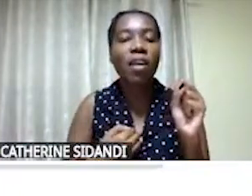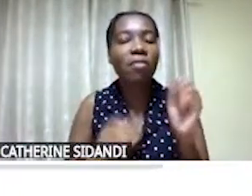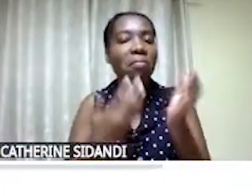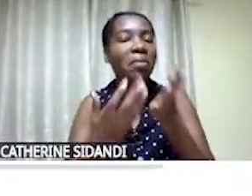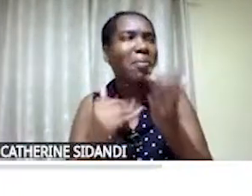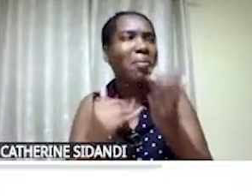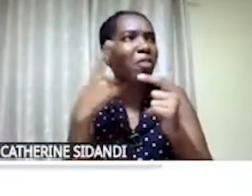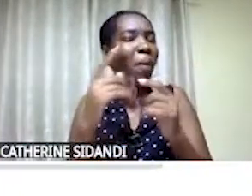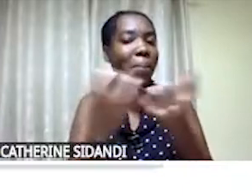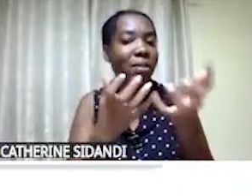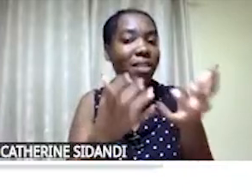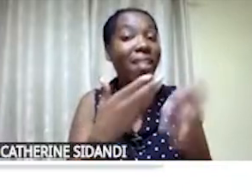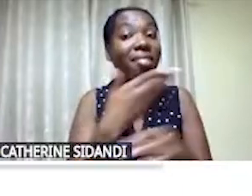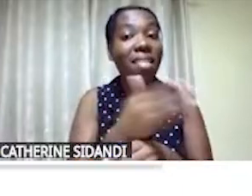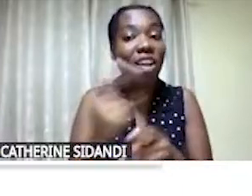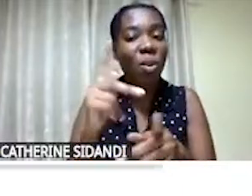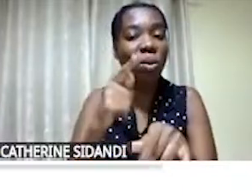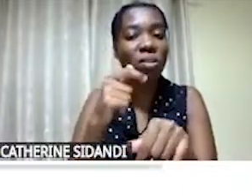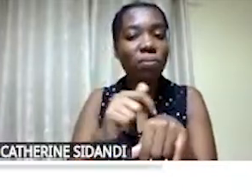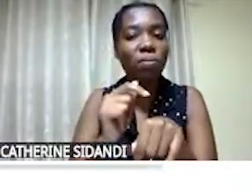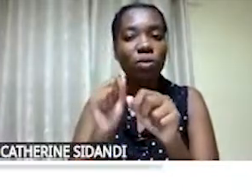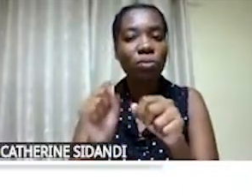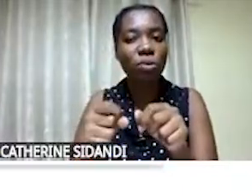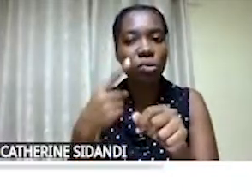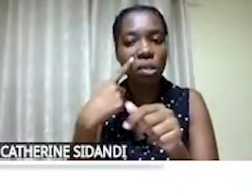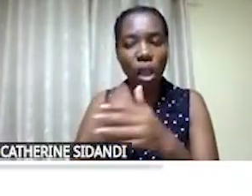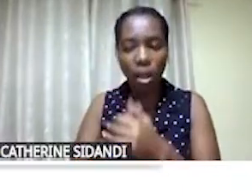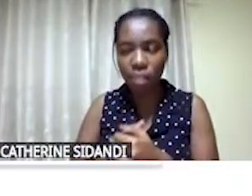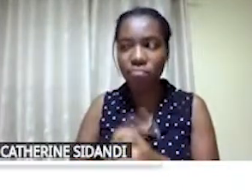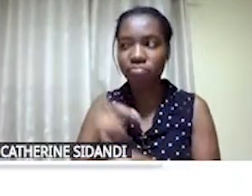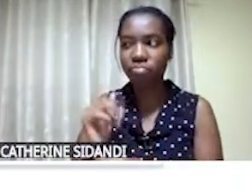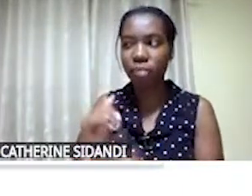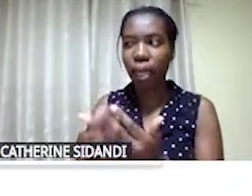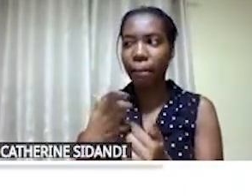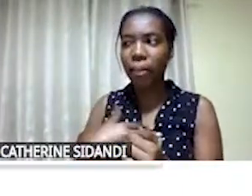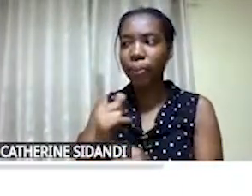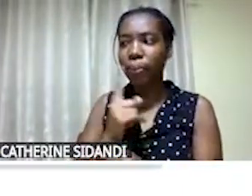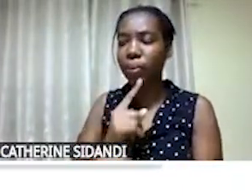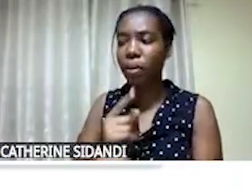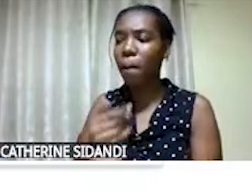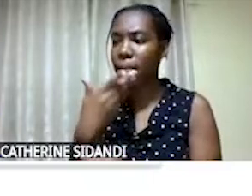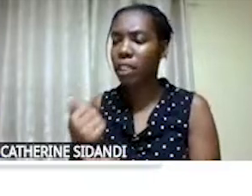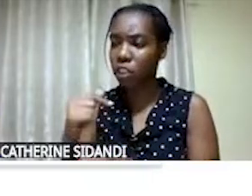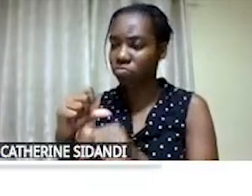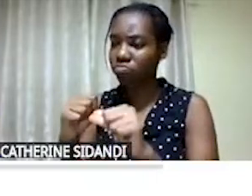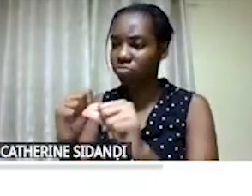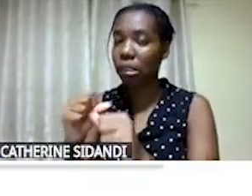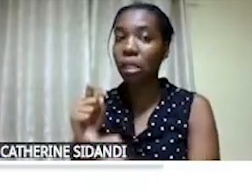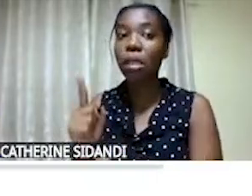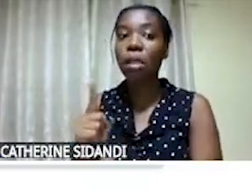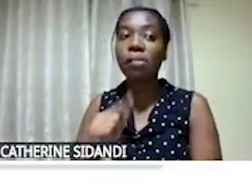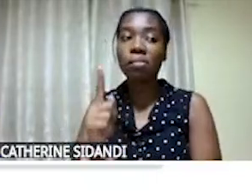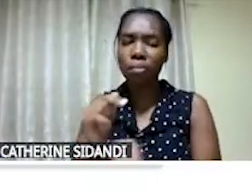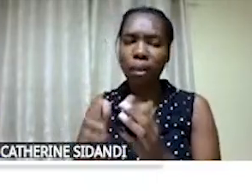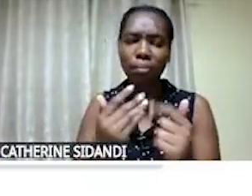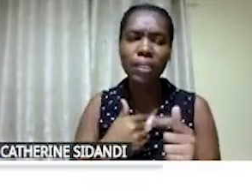while, find what has made you work up until the point where you are. What has made you succeed up to the